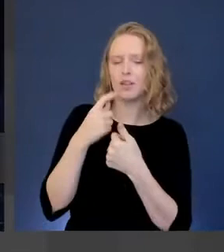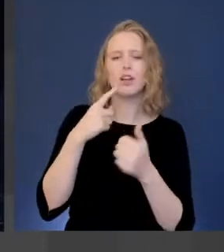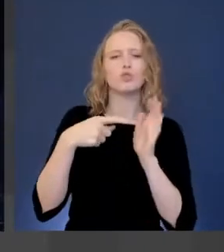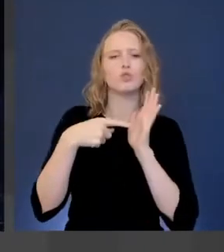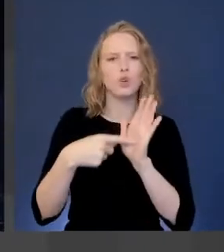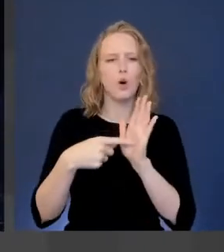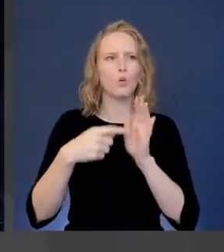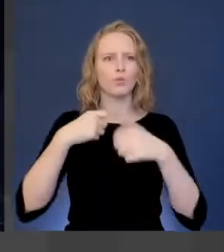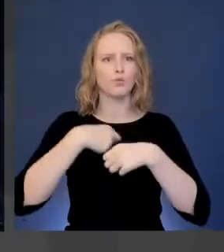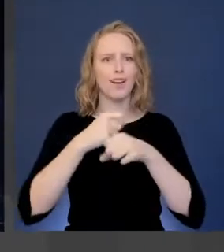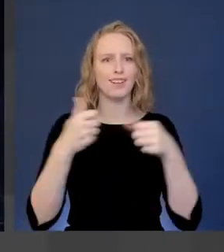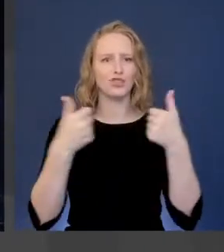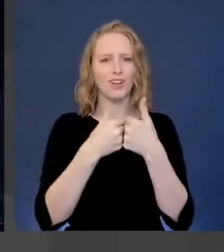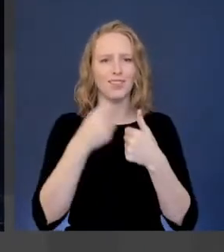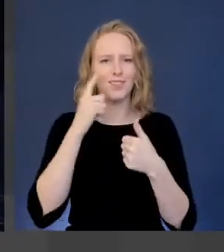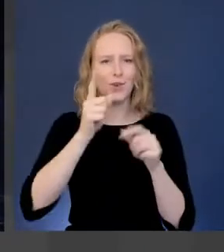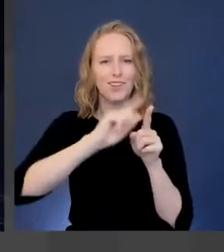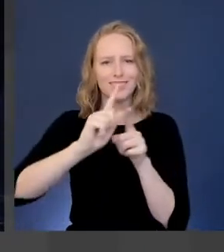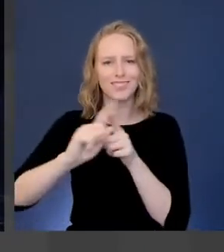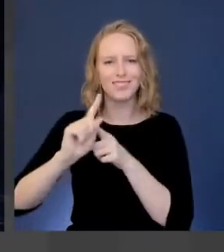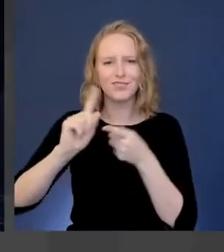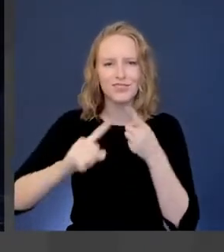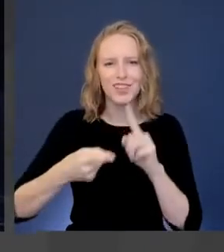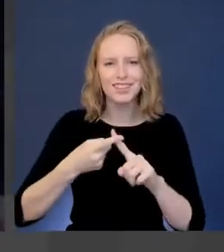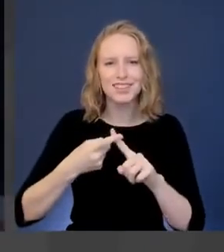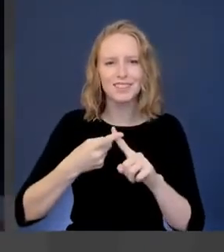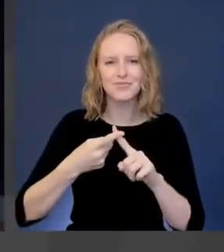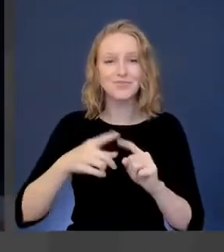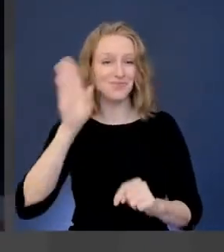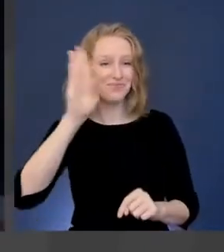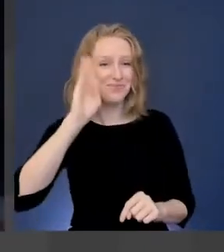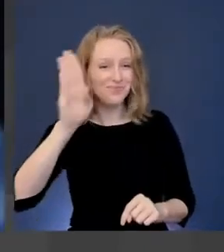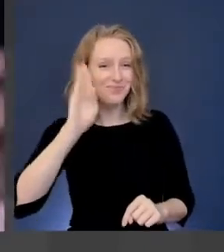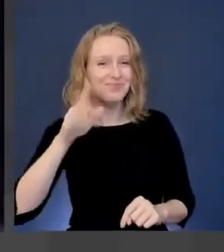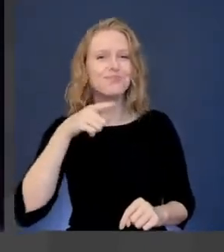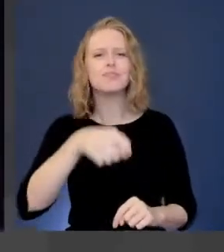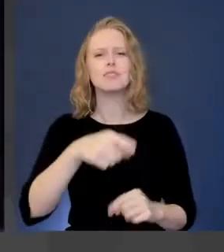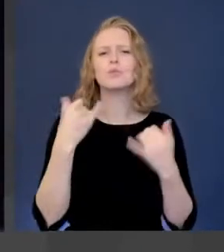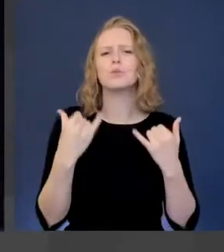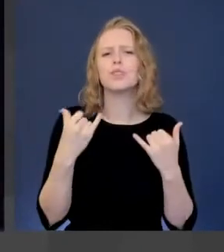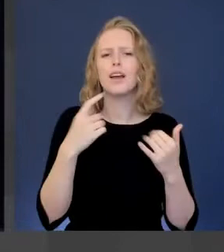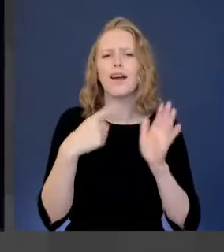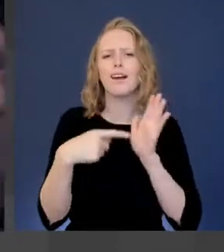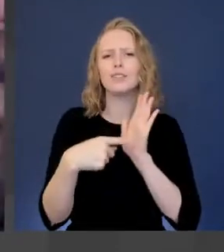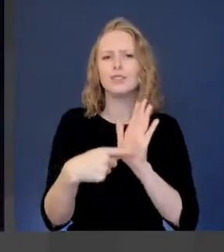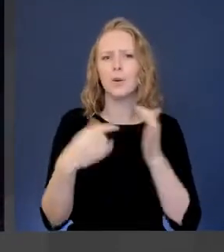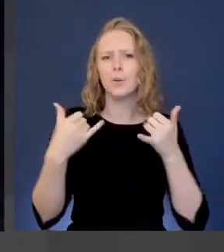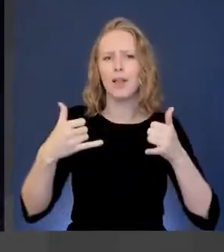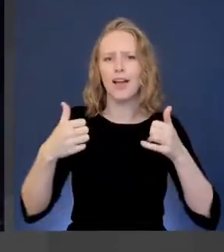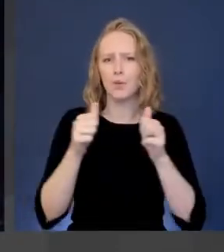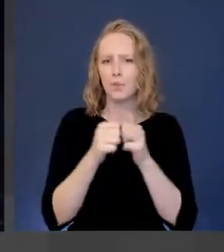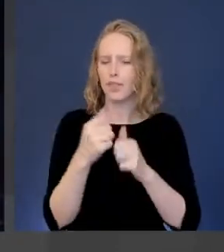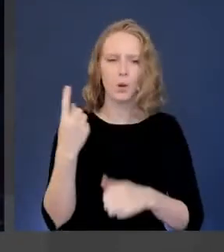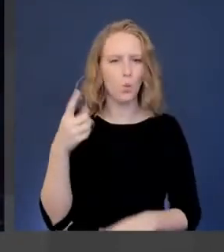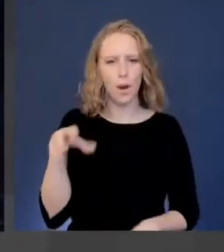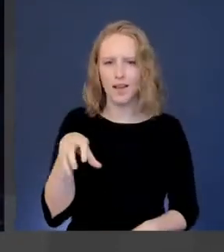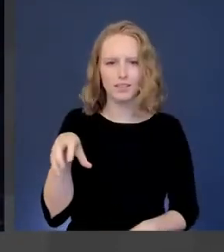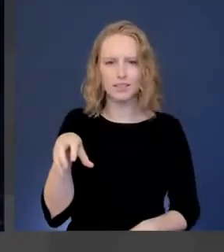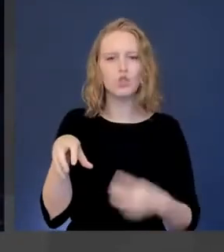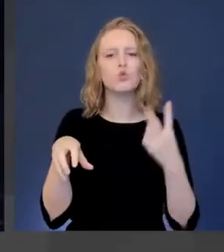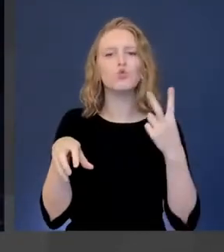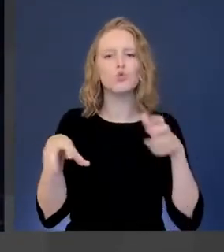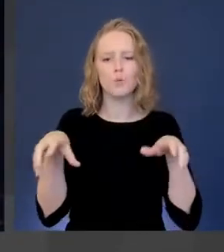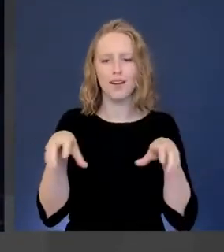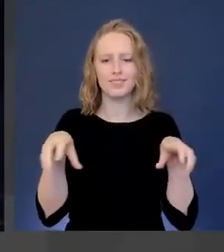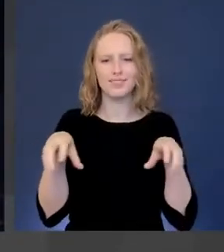my name is PathArchD, and today we're going to be playing Minecraft with not only one mice, but two. This is not going to end well. But hey,